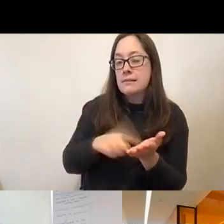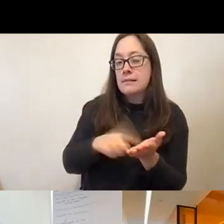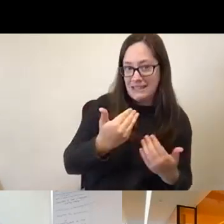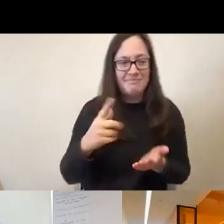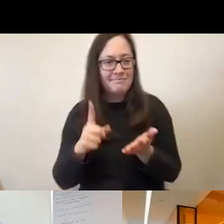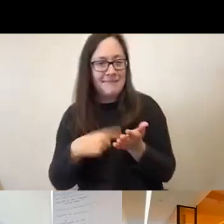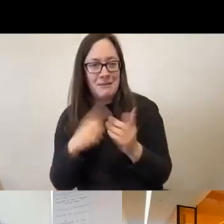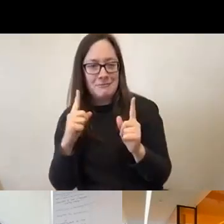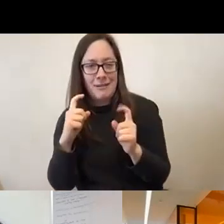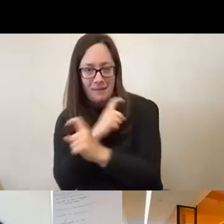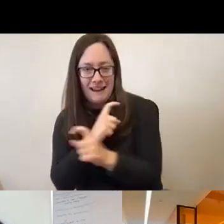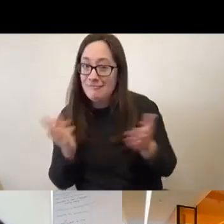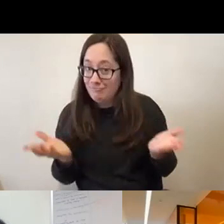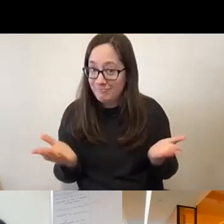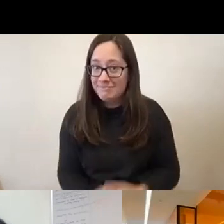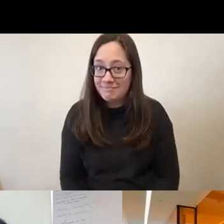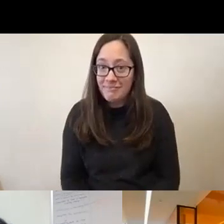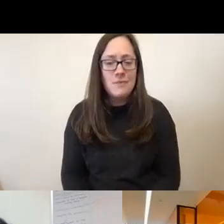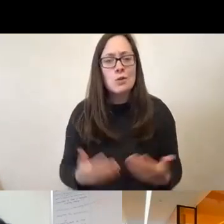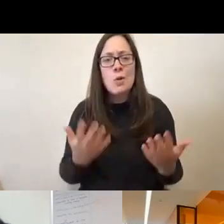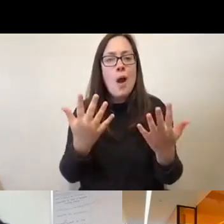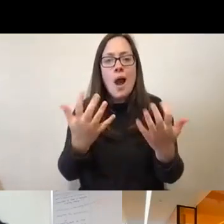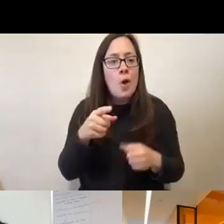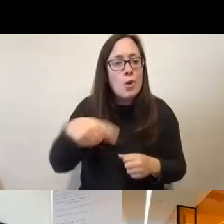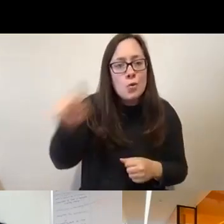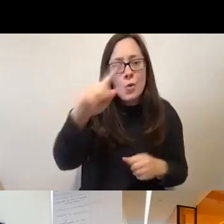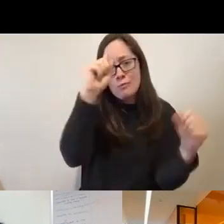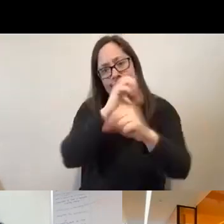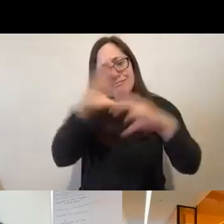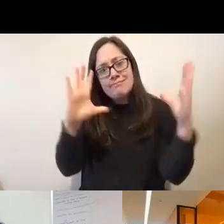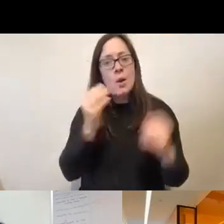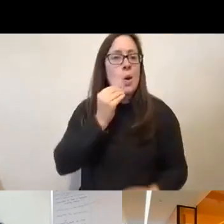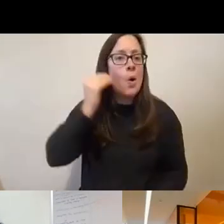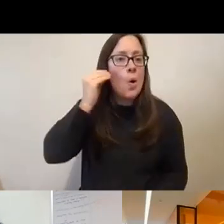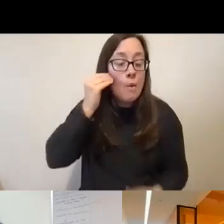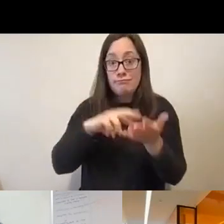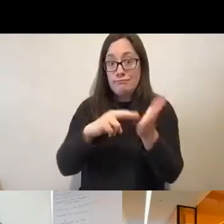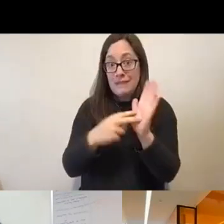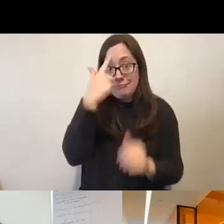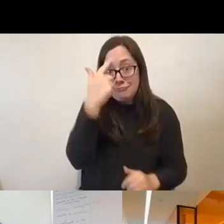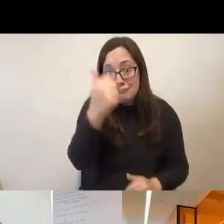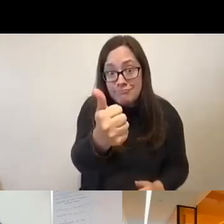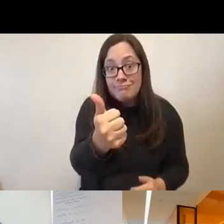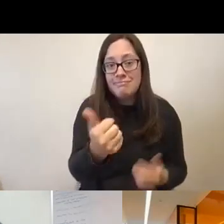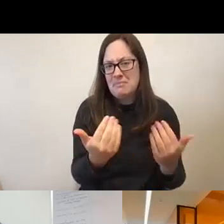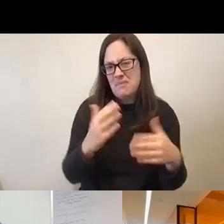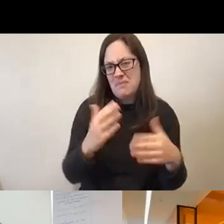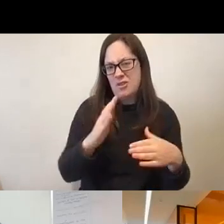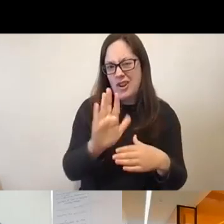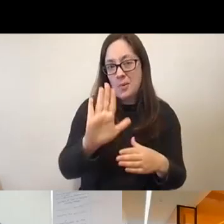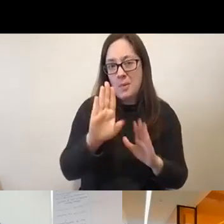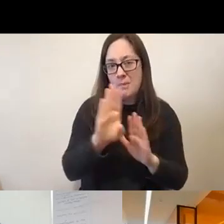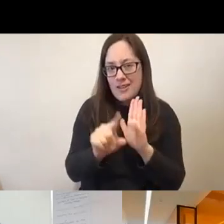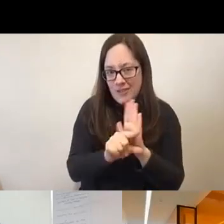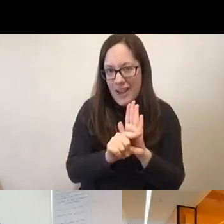complicated subject. So I'll allow you to define home as you wish and share what you wanna share. But if you could tell us a little bit